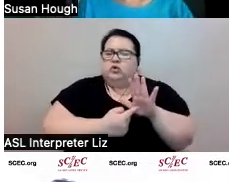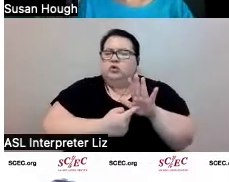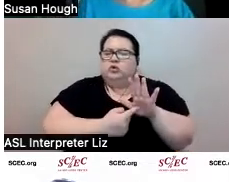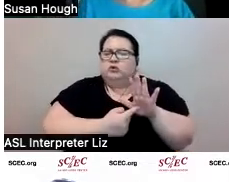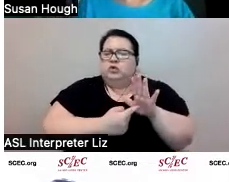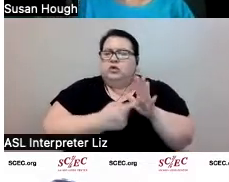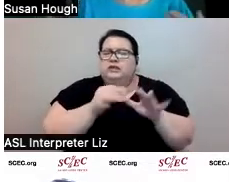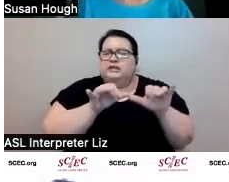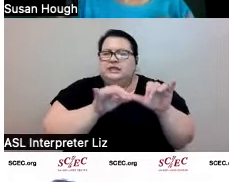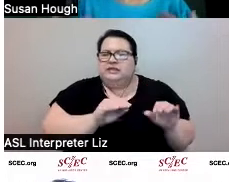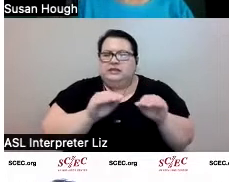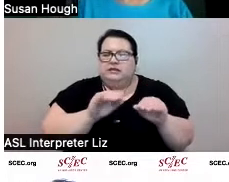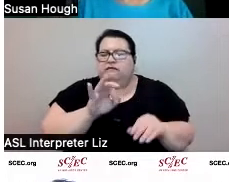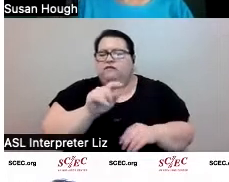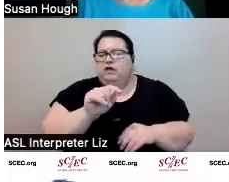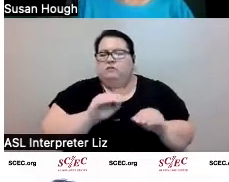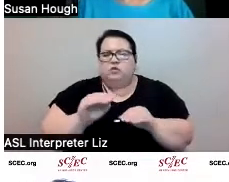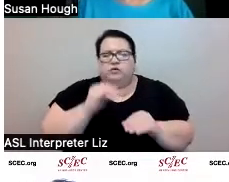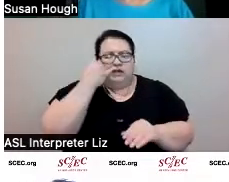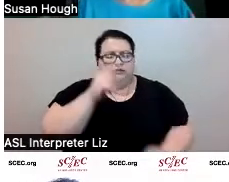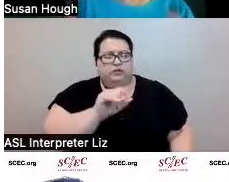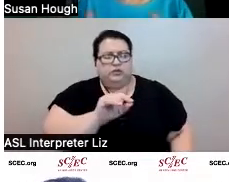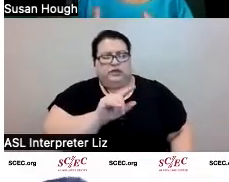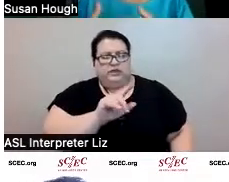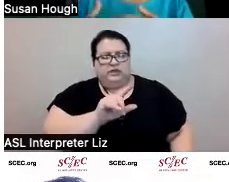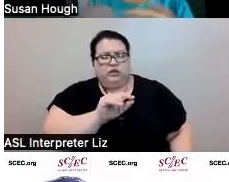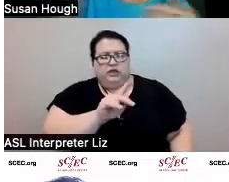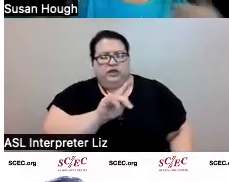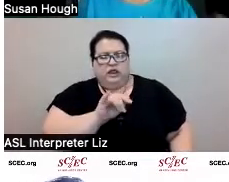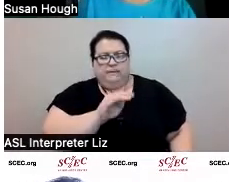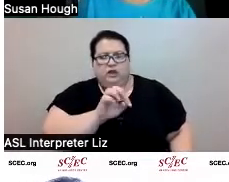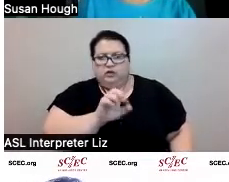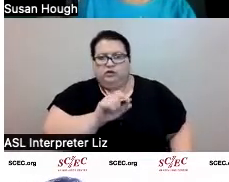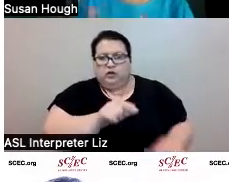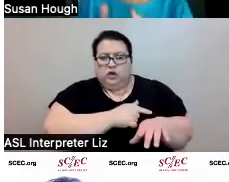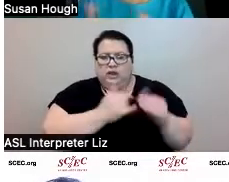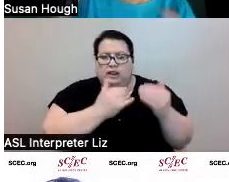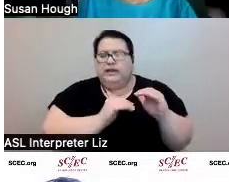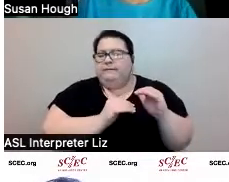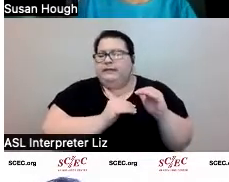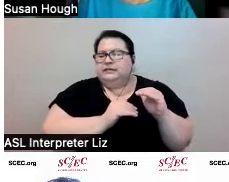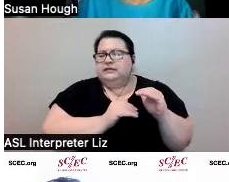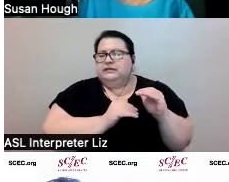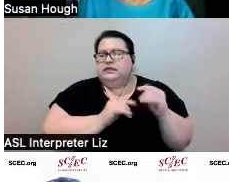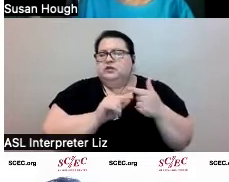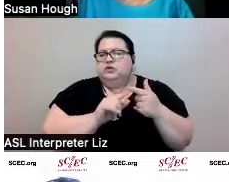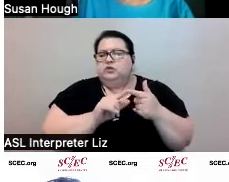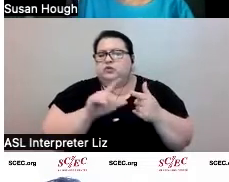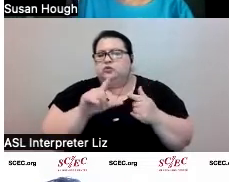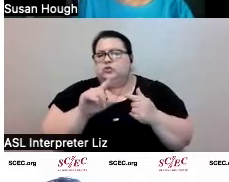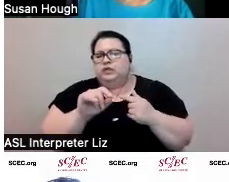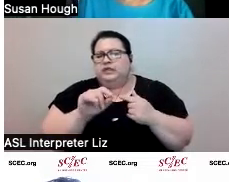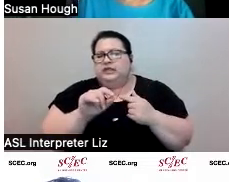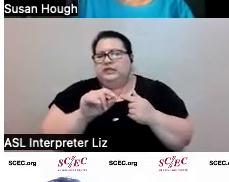in an earthquake. If a fault is only 20 kilometers long, that limits and an earthquake is limited to 20 kilometers,